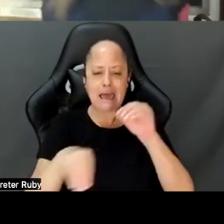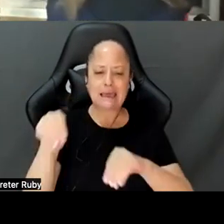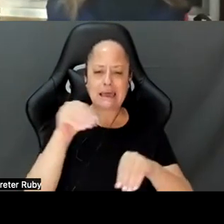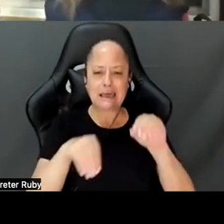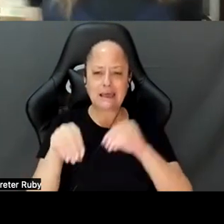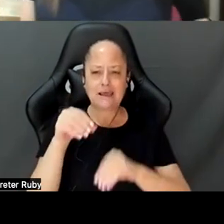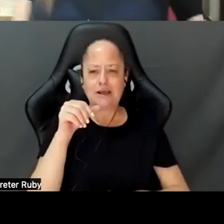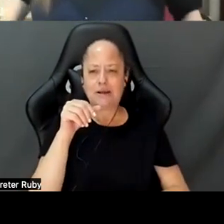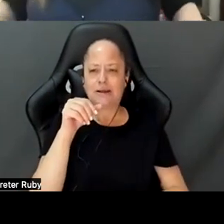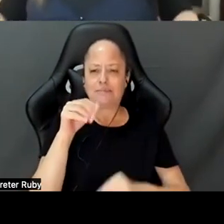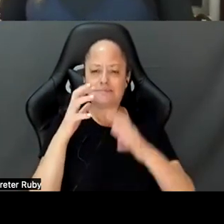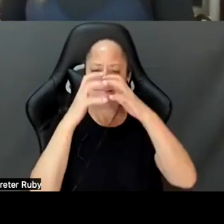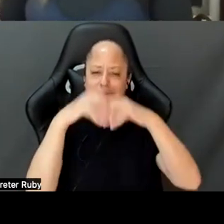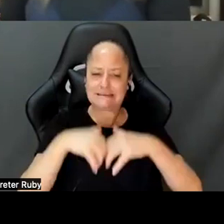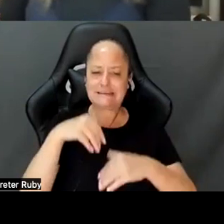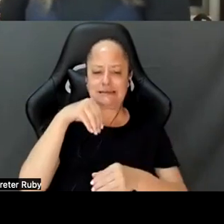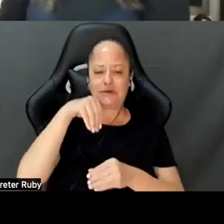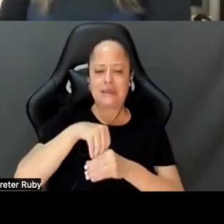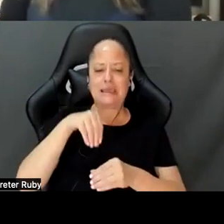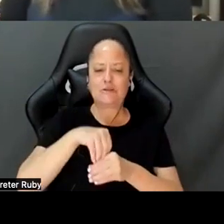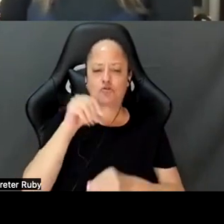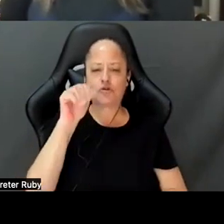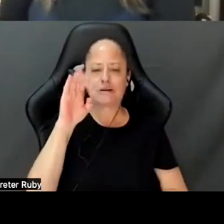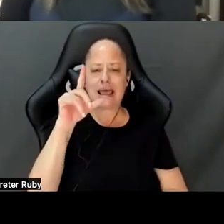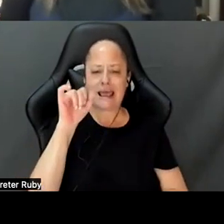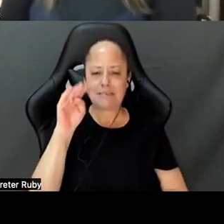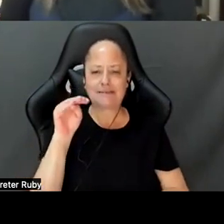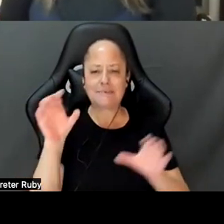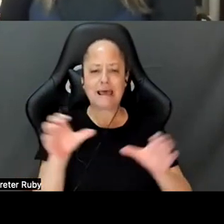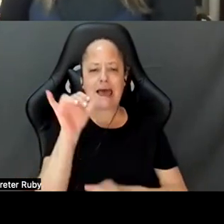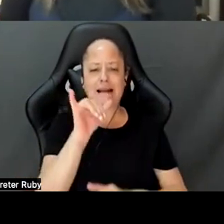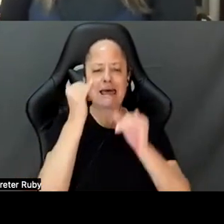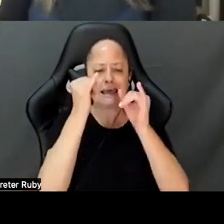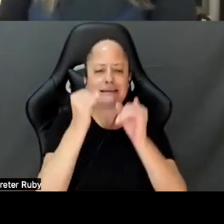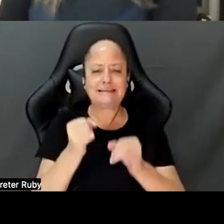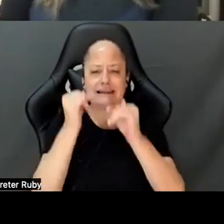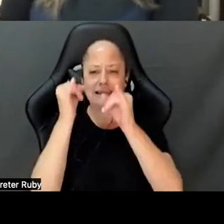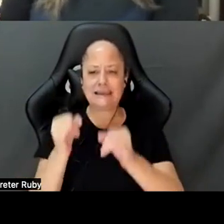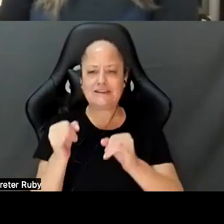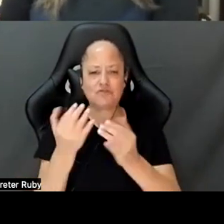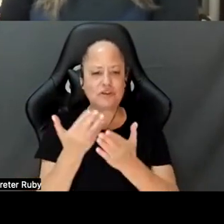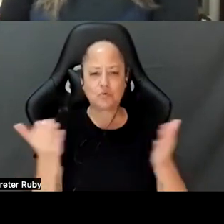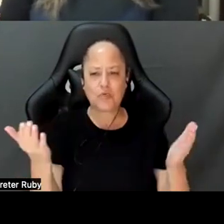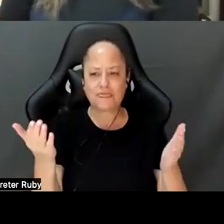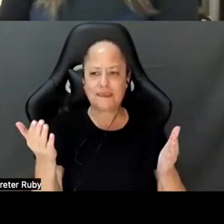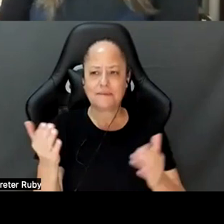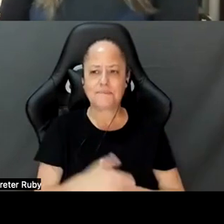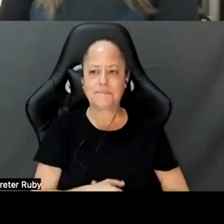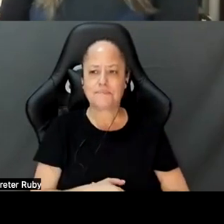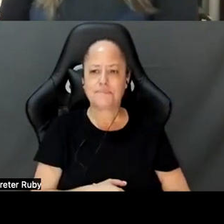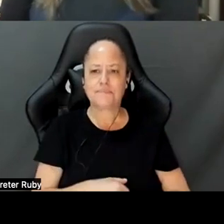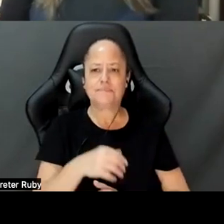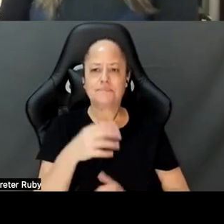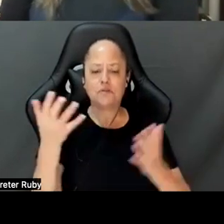I don't know, dismantle my internalized ableism, I act like it's this like individual like thing. And that's